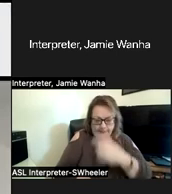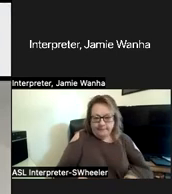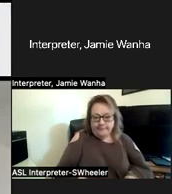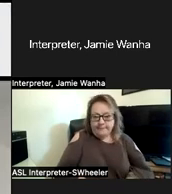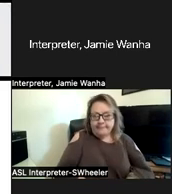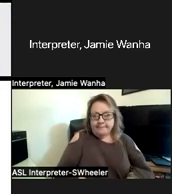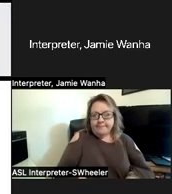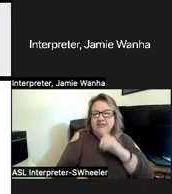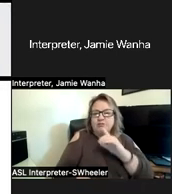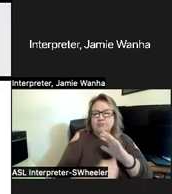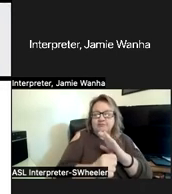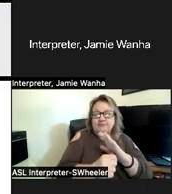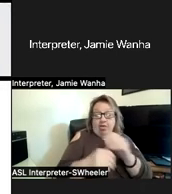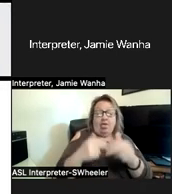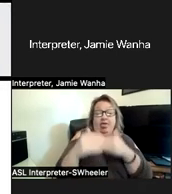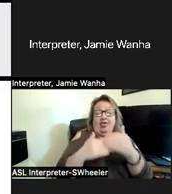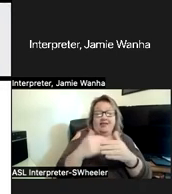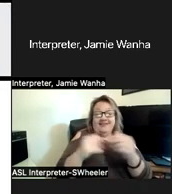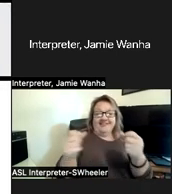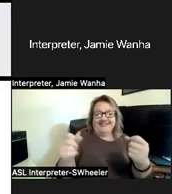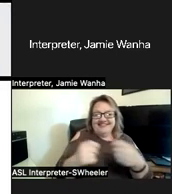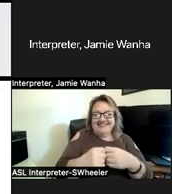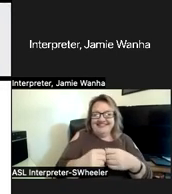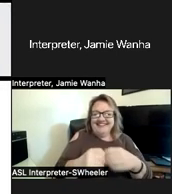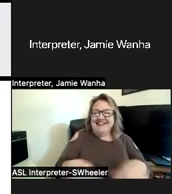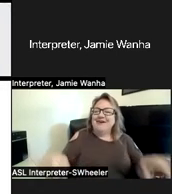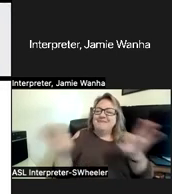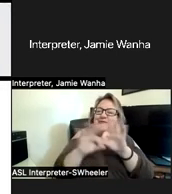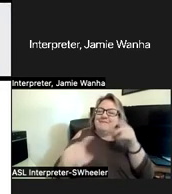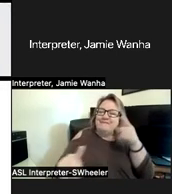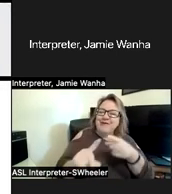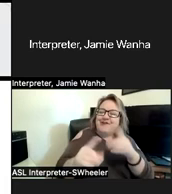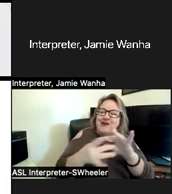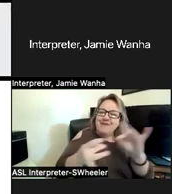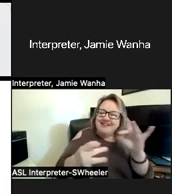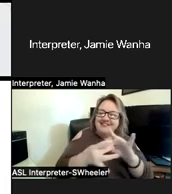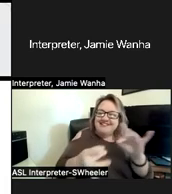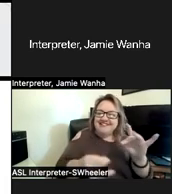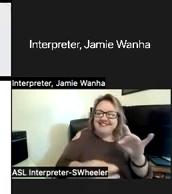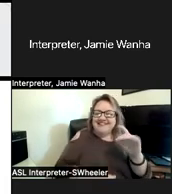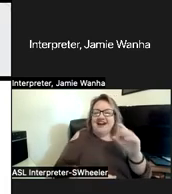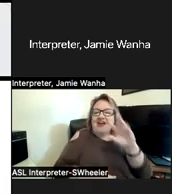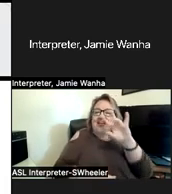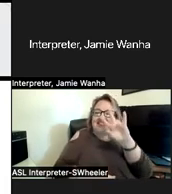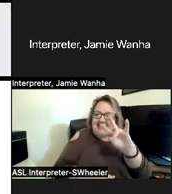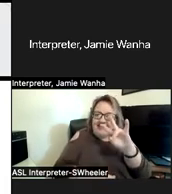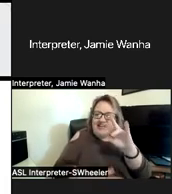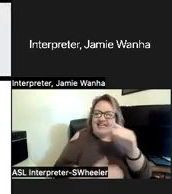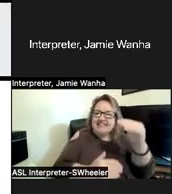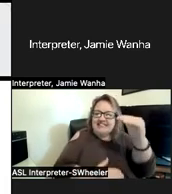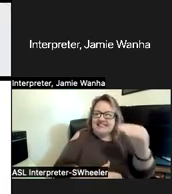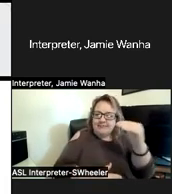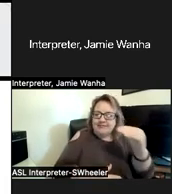want to highlight, that a key aspect of our message that you'll find throughout our resources are the seven steps to earthquake safety.